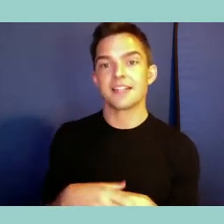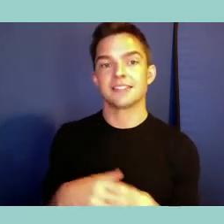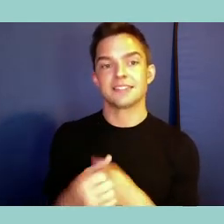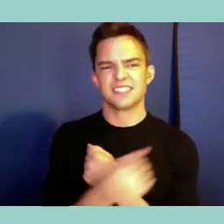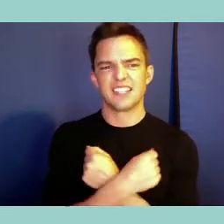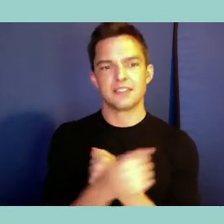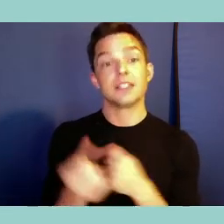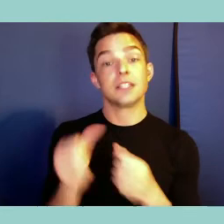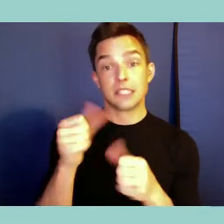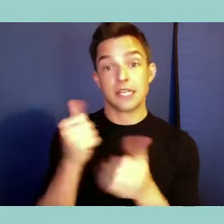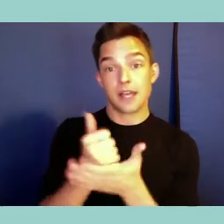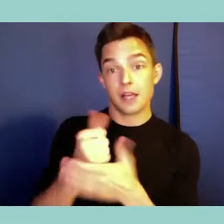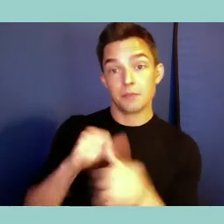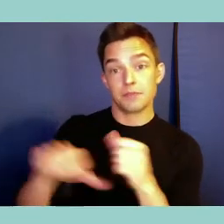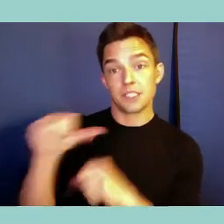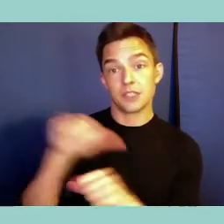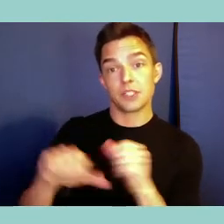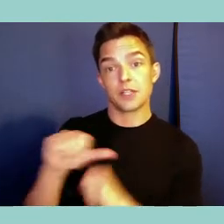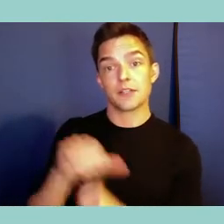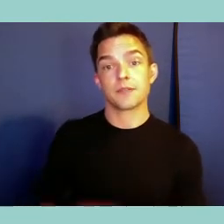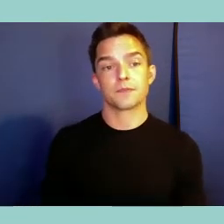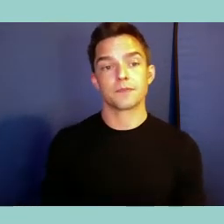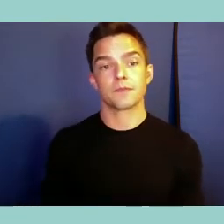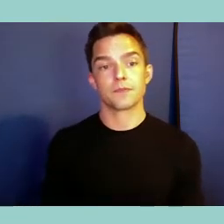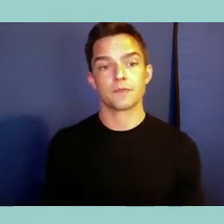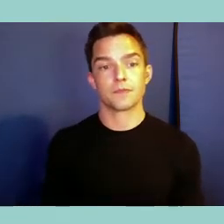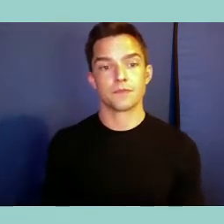love. And to help one another.